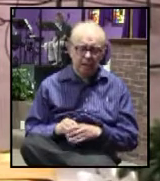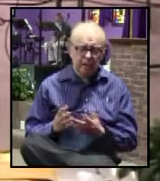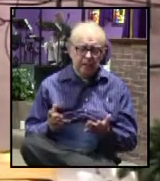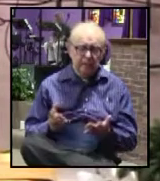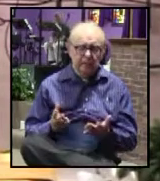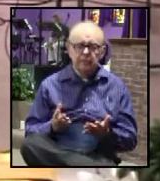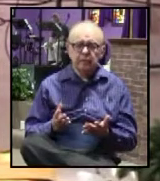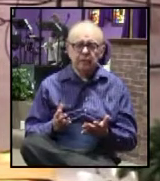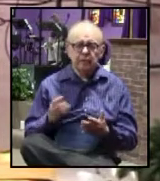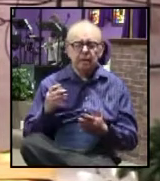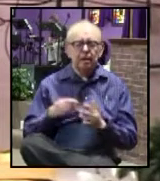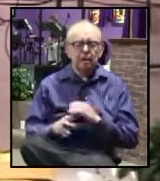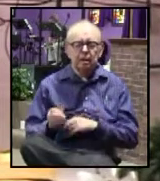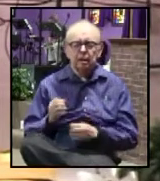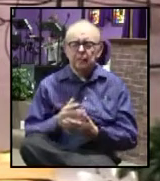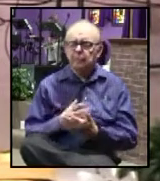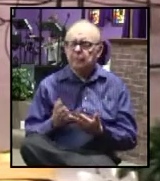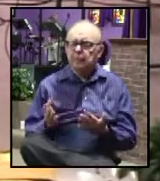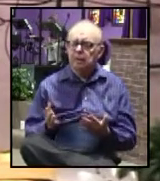something.